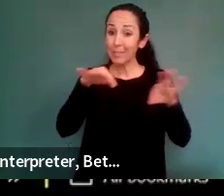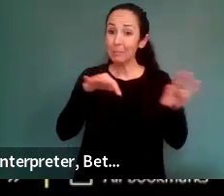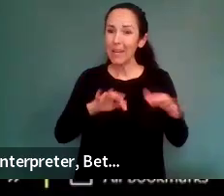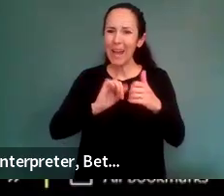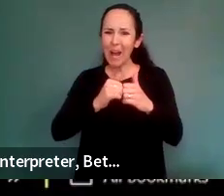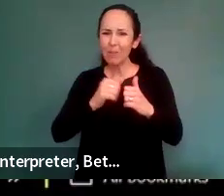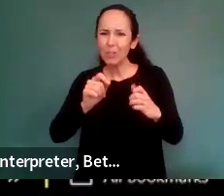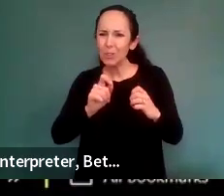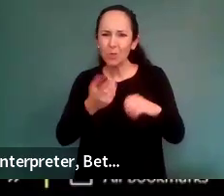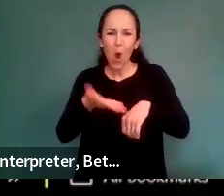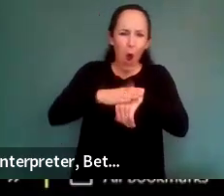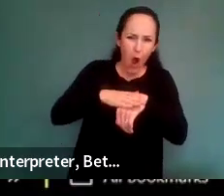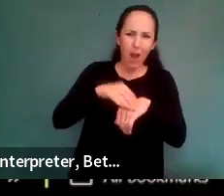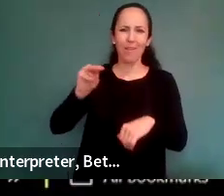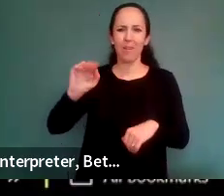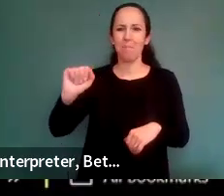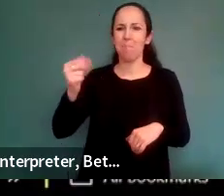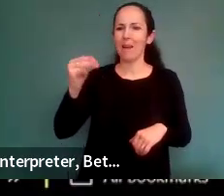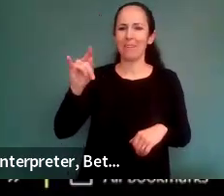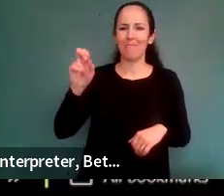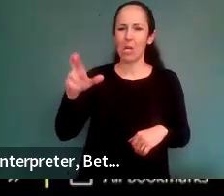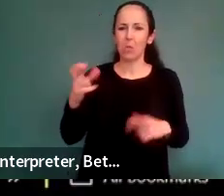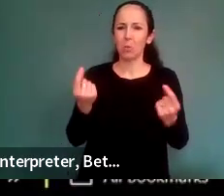again. Absolutely.